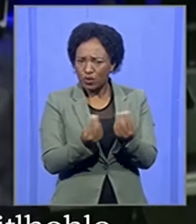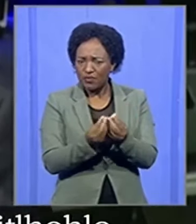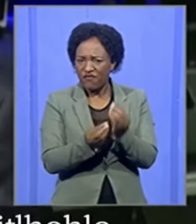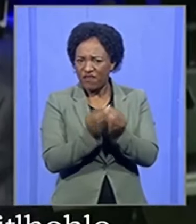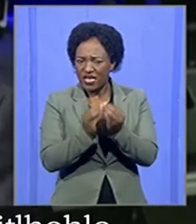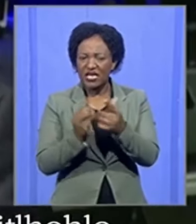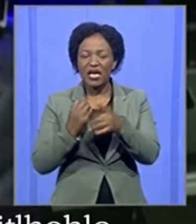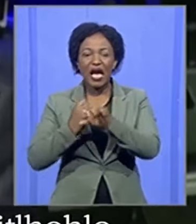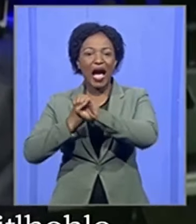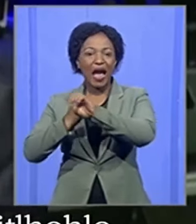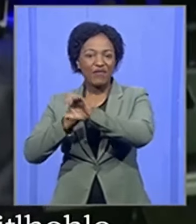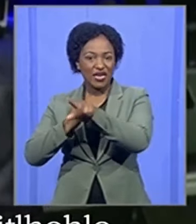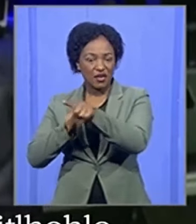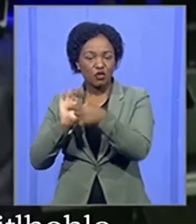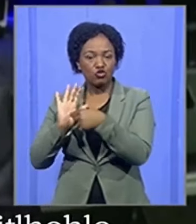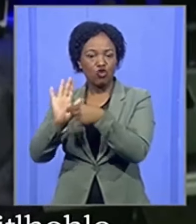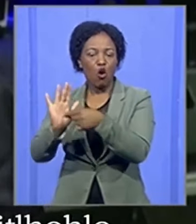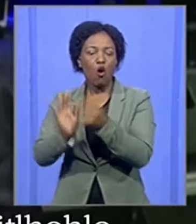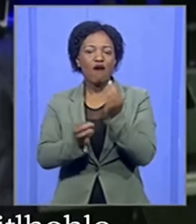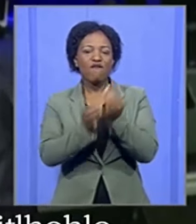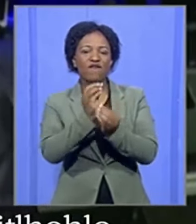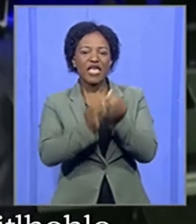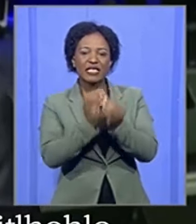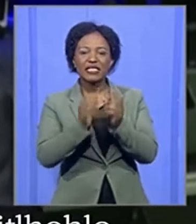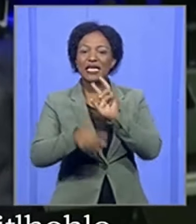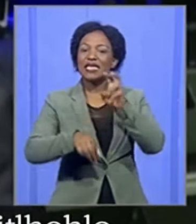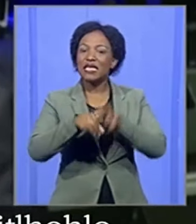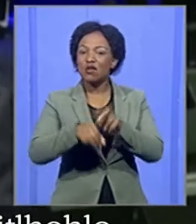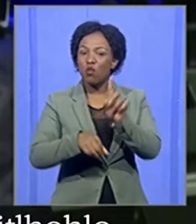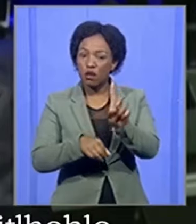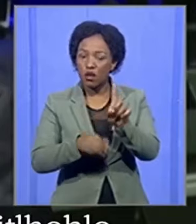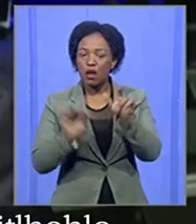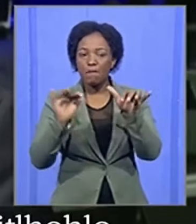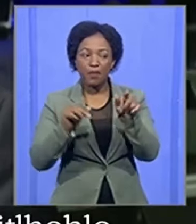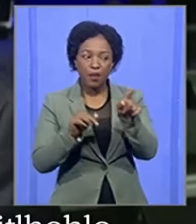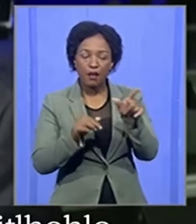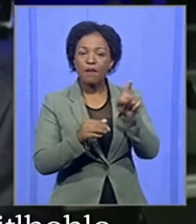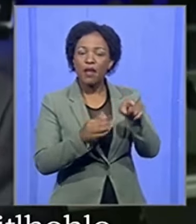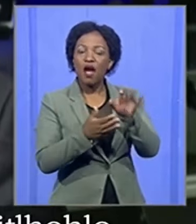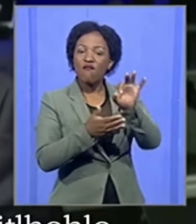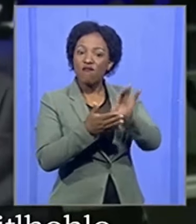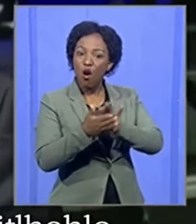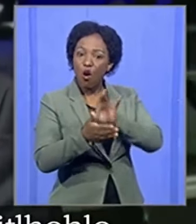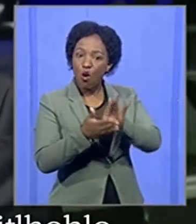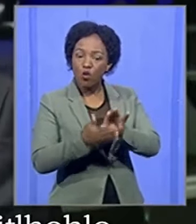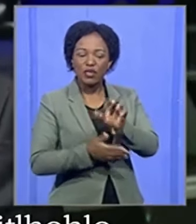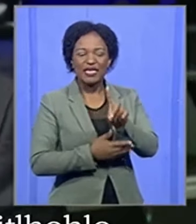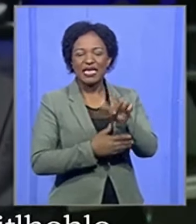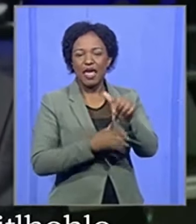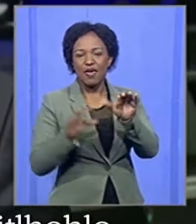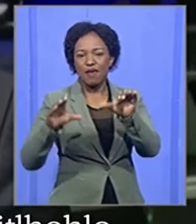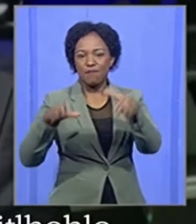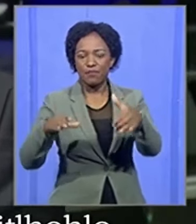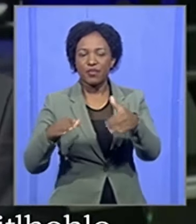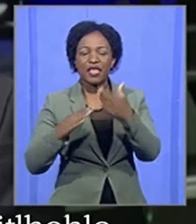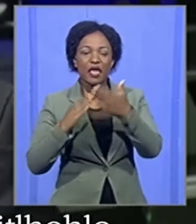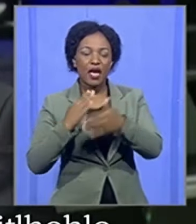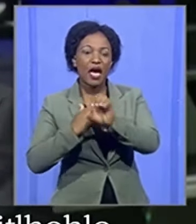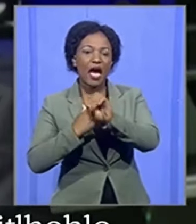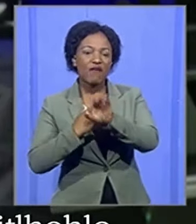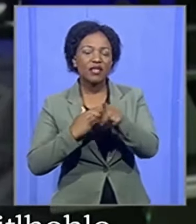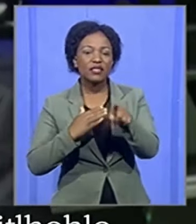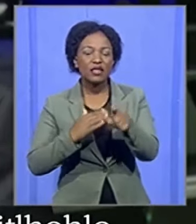advert shows exactly what that fixing requires. It requires people to vote for the DA. And that's why at the end of the advert, the flag